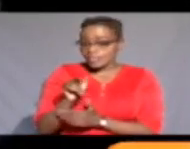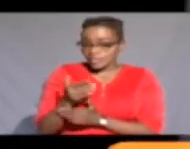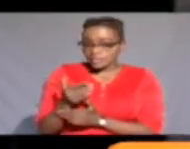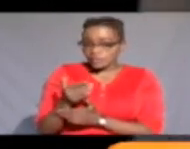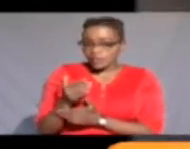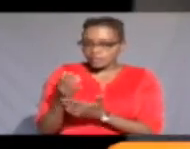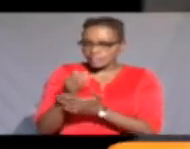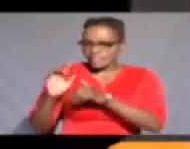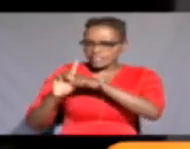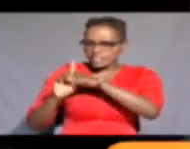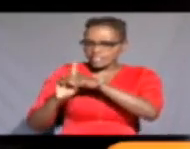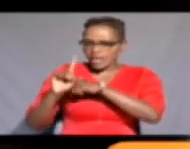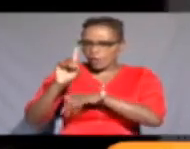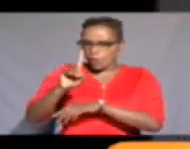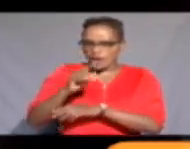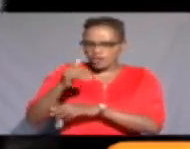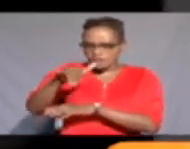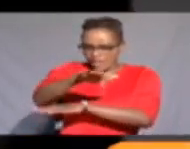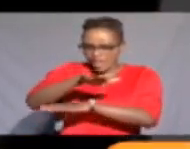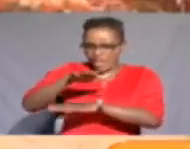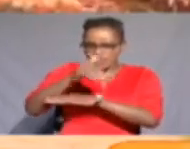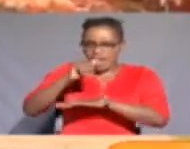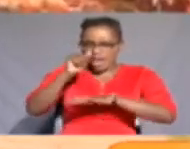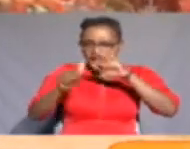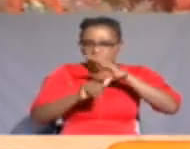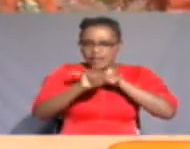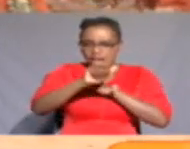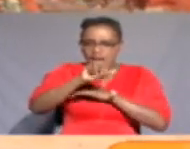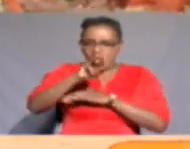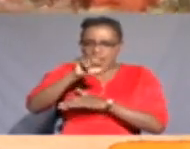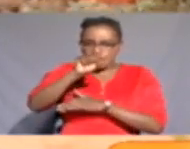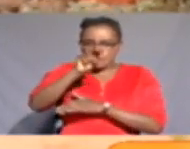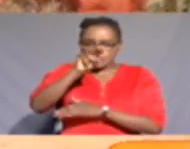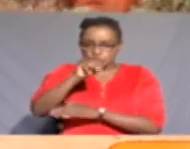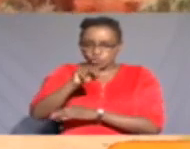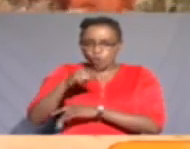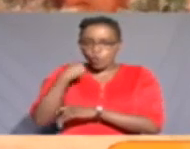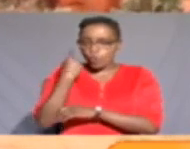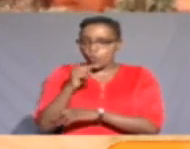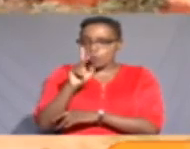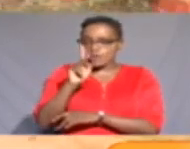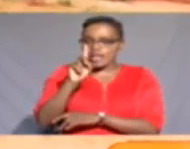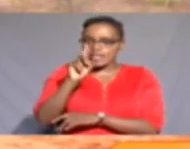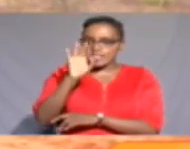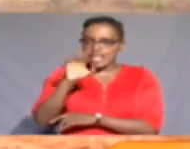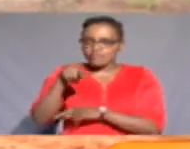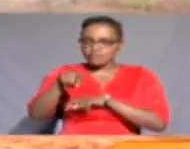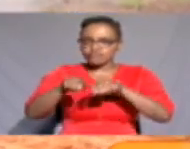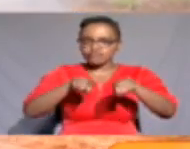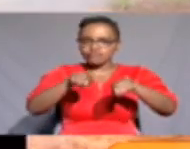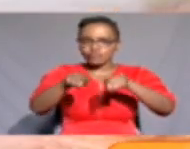6, one of the jurisdictions under AMISOM, part of which is manned by KDF troops.